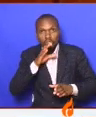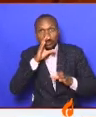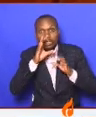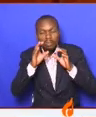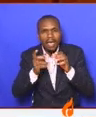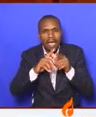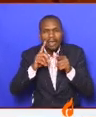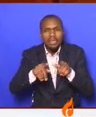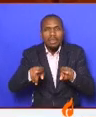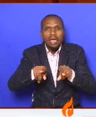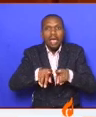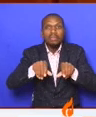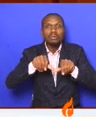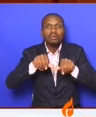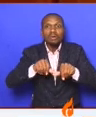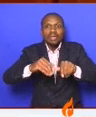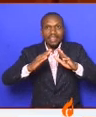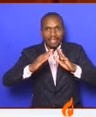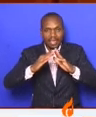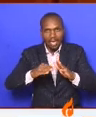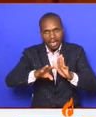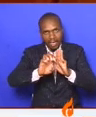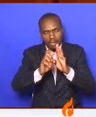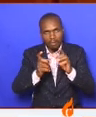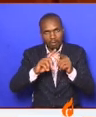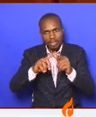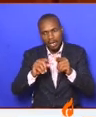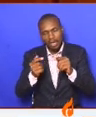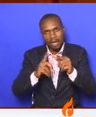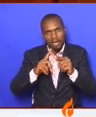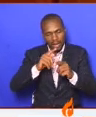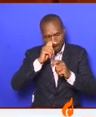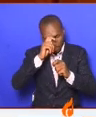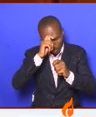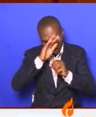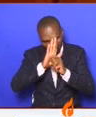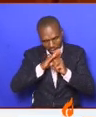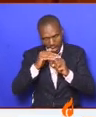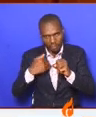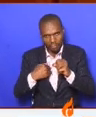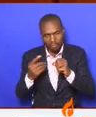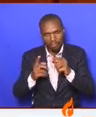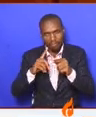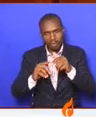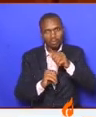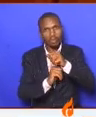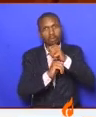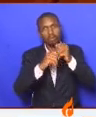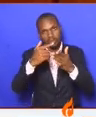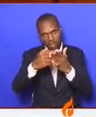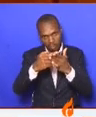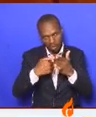mood of the House and especially on the minority side, I respectfully decline to second that motion.